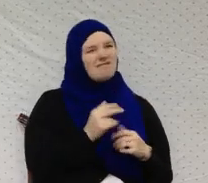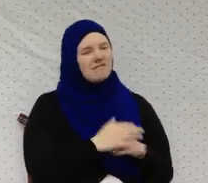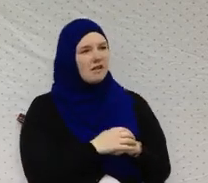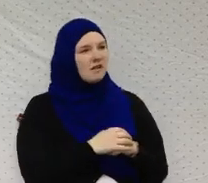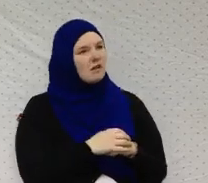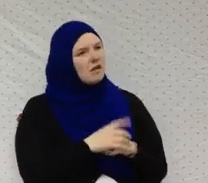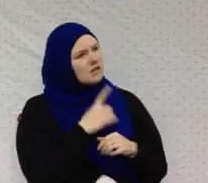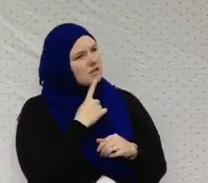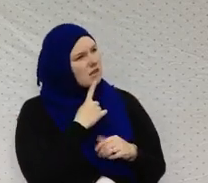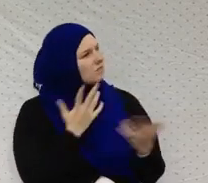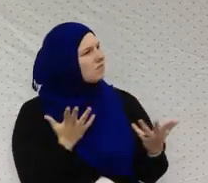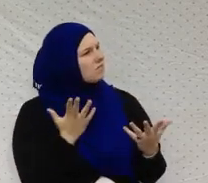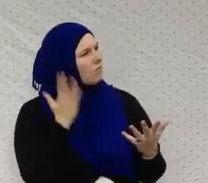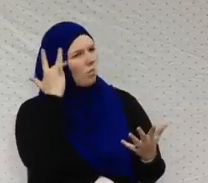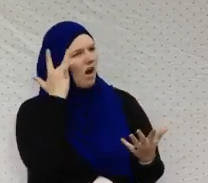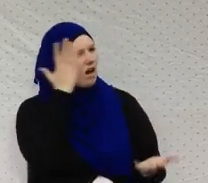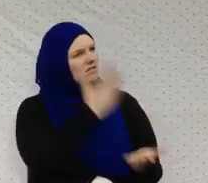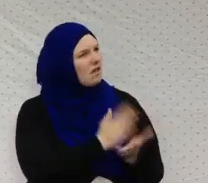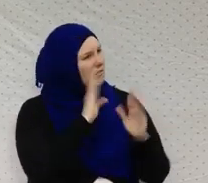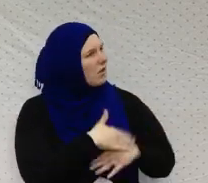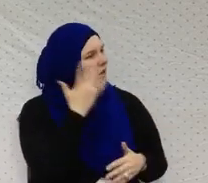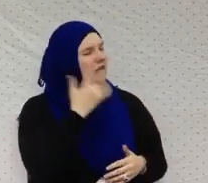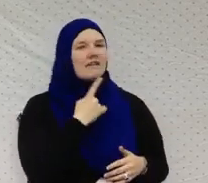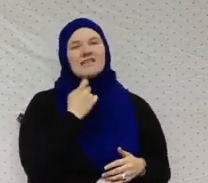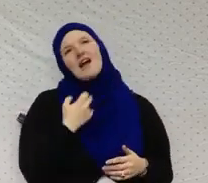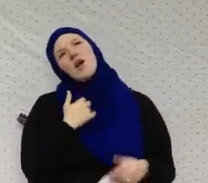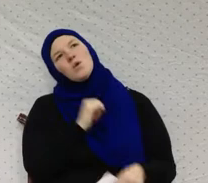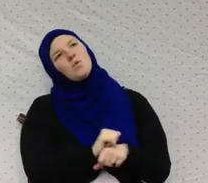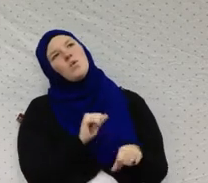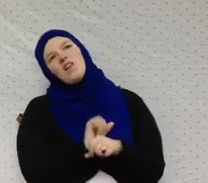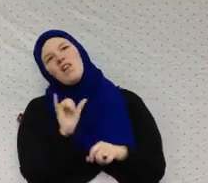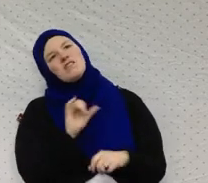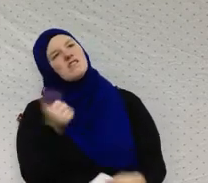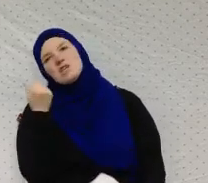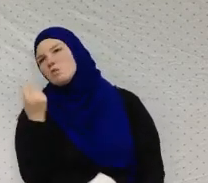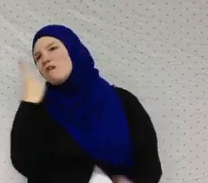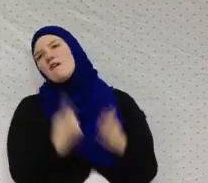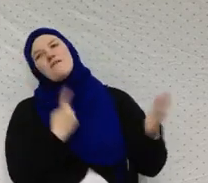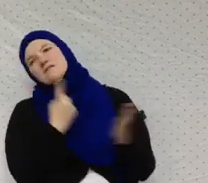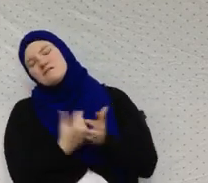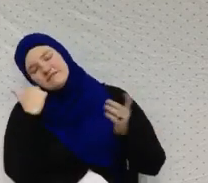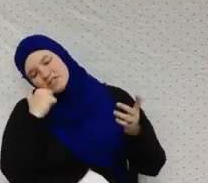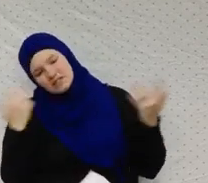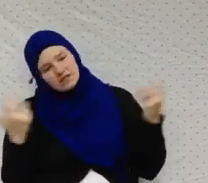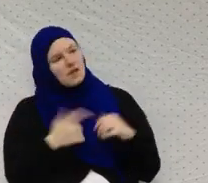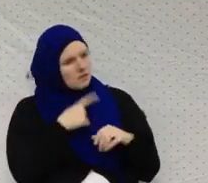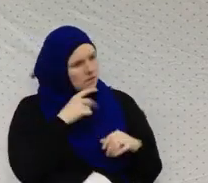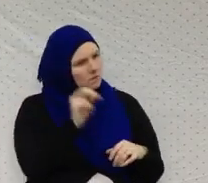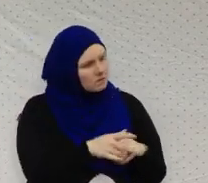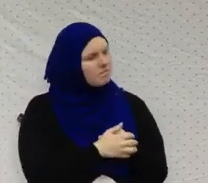He says, no. I said, what stops you from praying? He says, I work like 10, 12 hours a